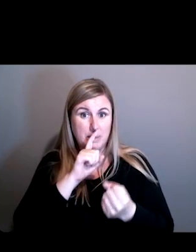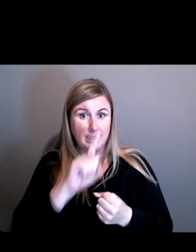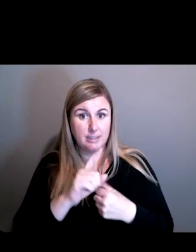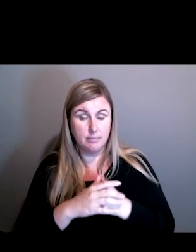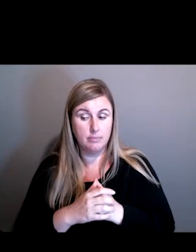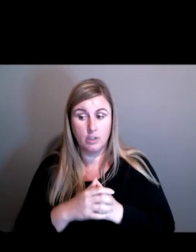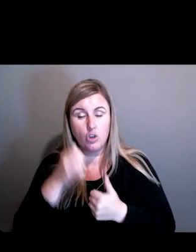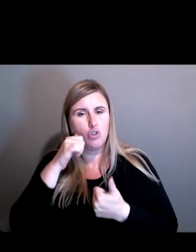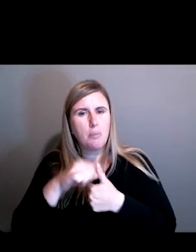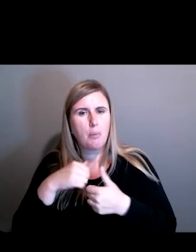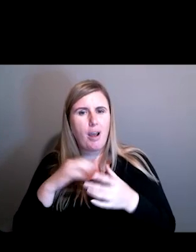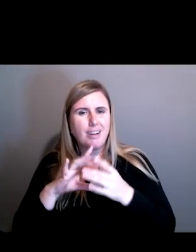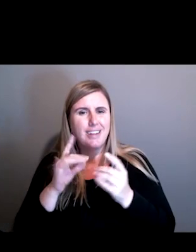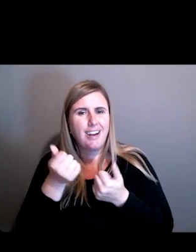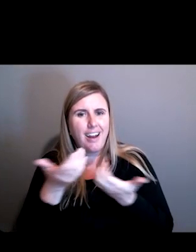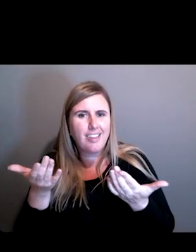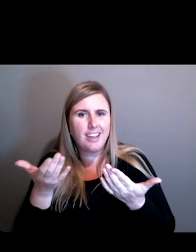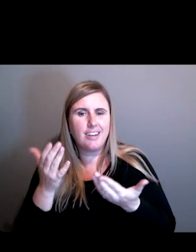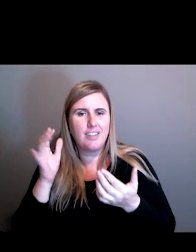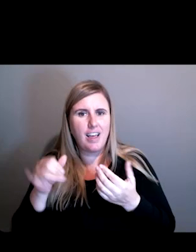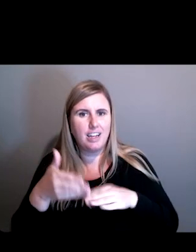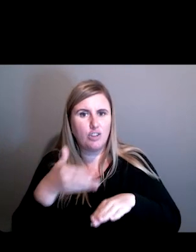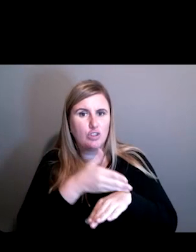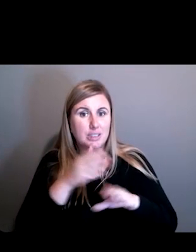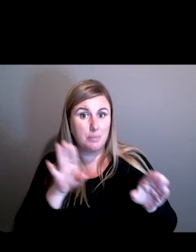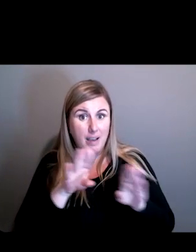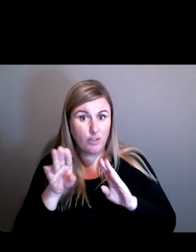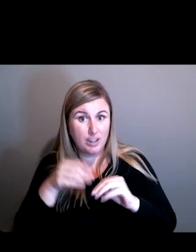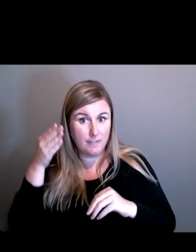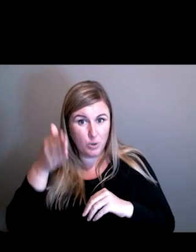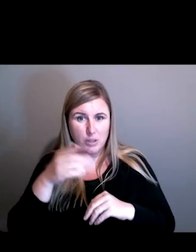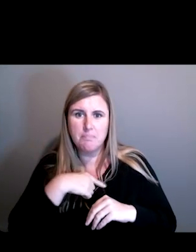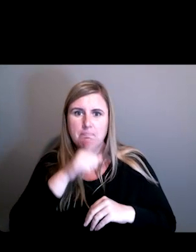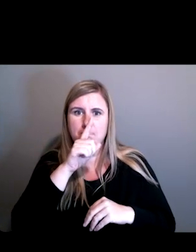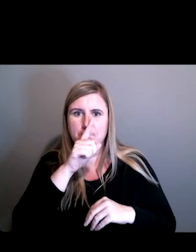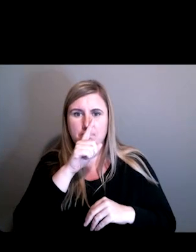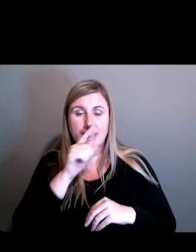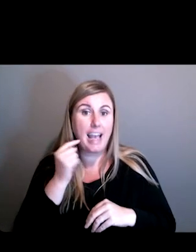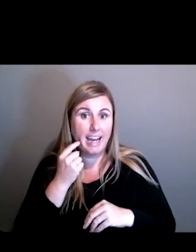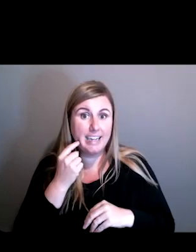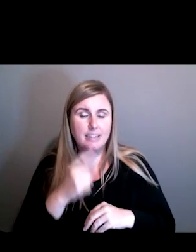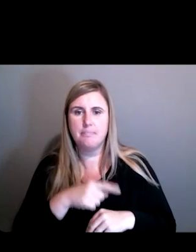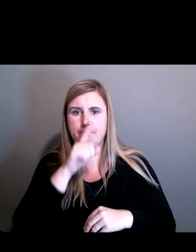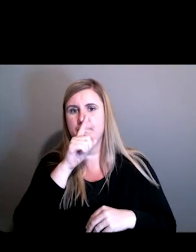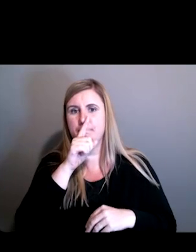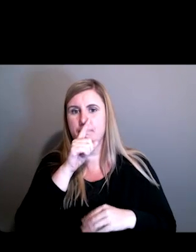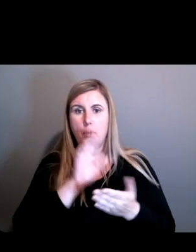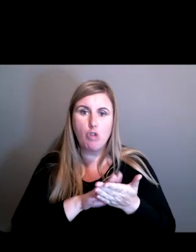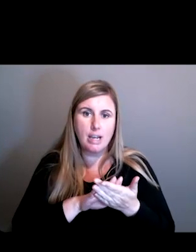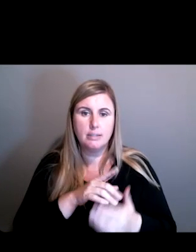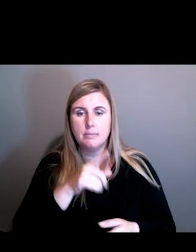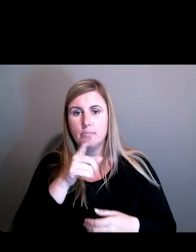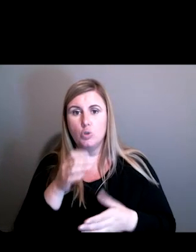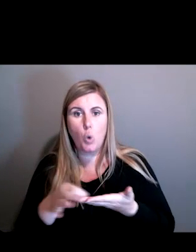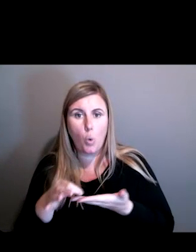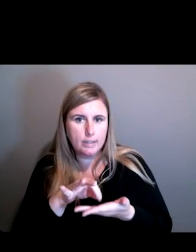understand what reinforcement is. Remember, I said it's anything that increases a behavior in the future. I didn't say it's candy. I didn't